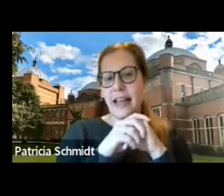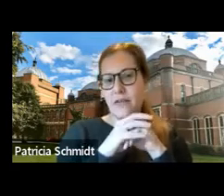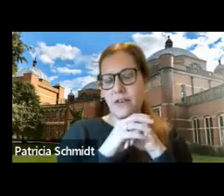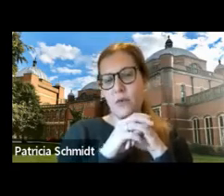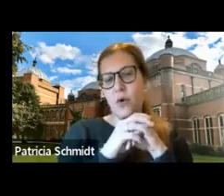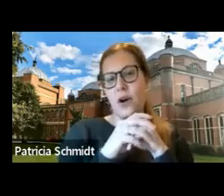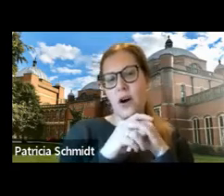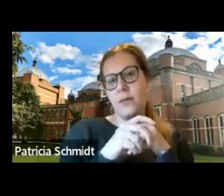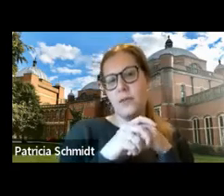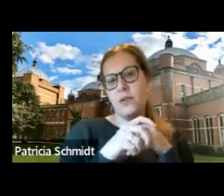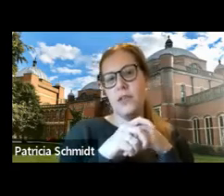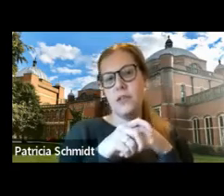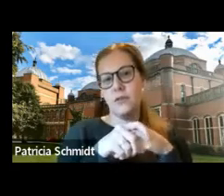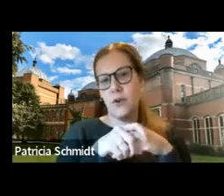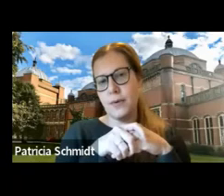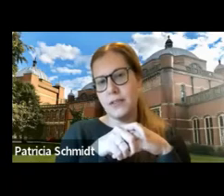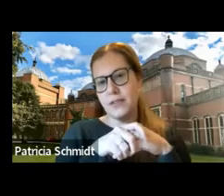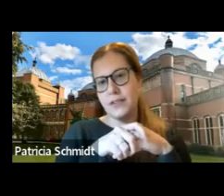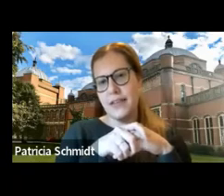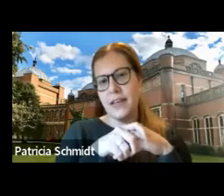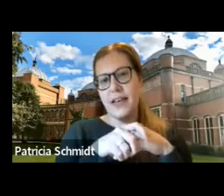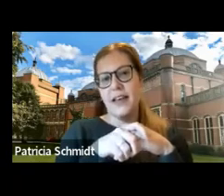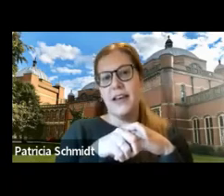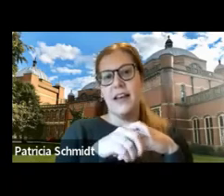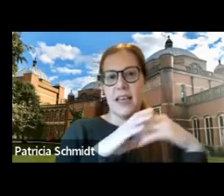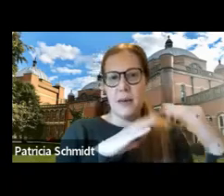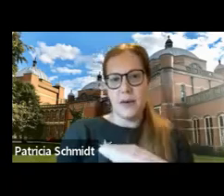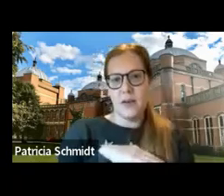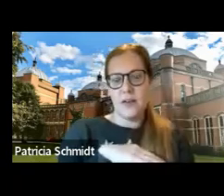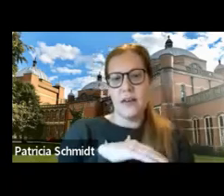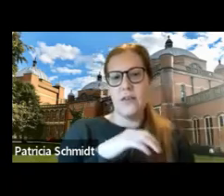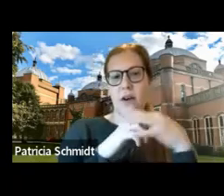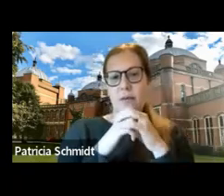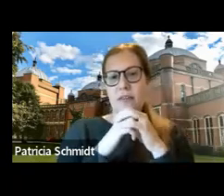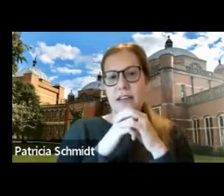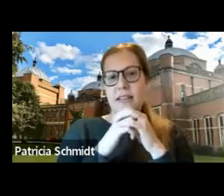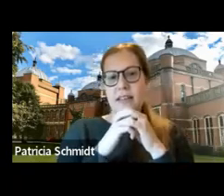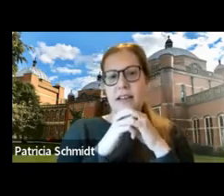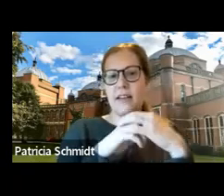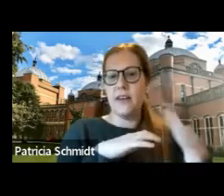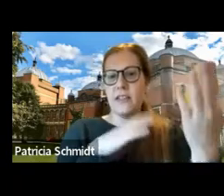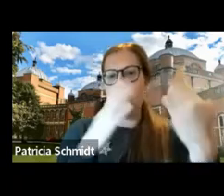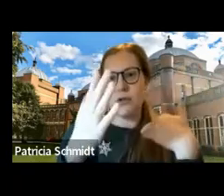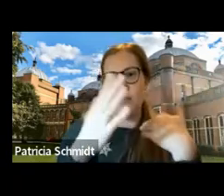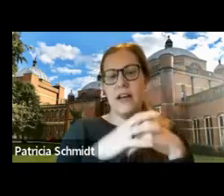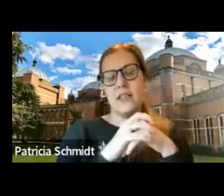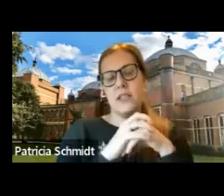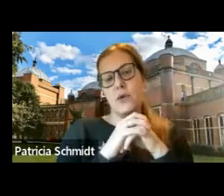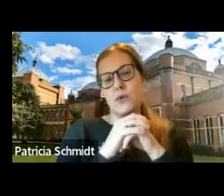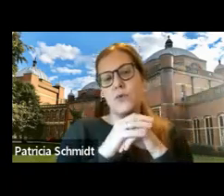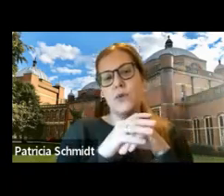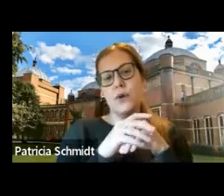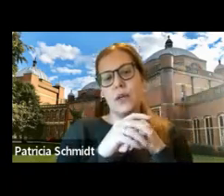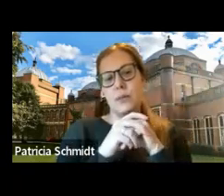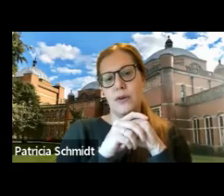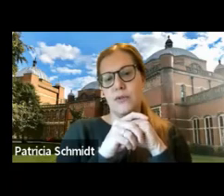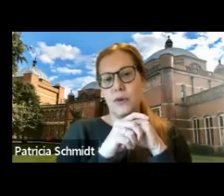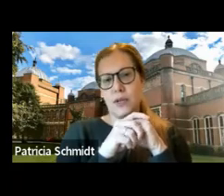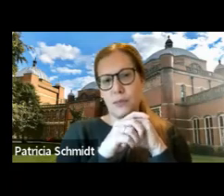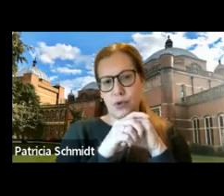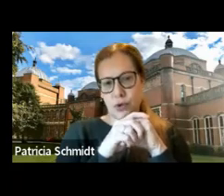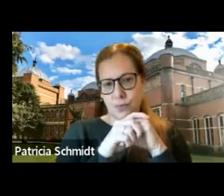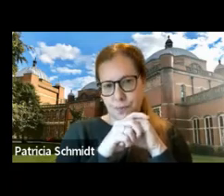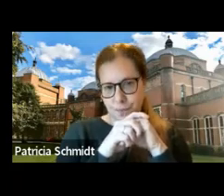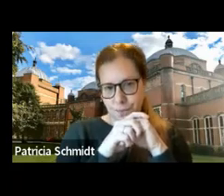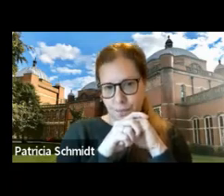the length in one arm to the interferometer, keeping the other arm fixed, and then vice versa as it goes through in a